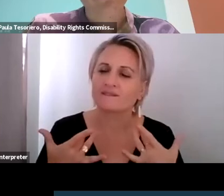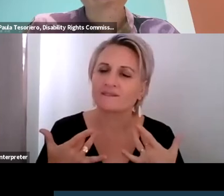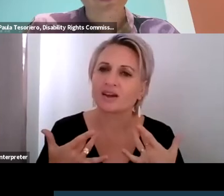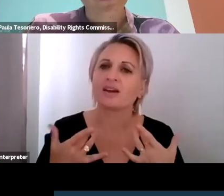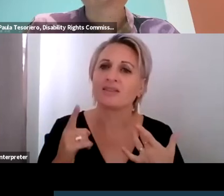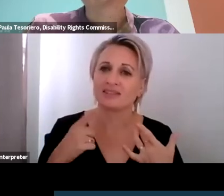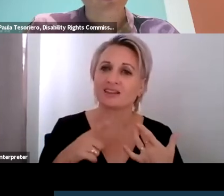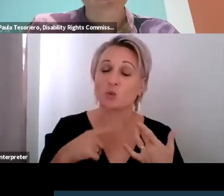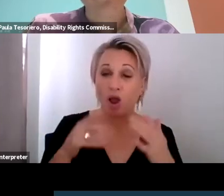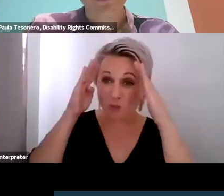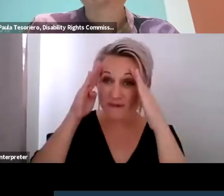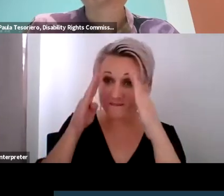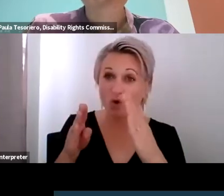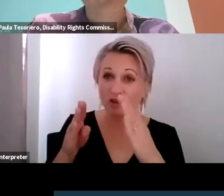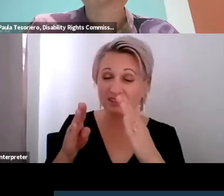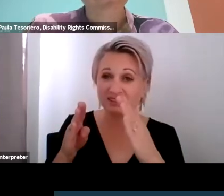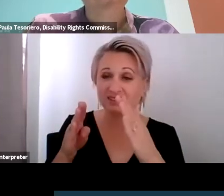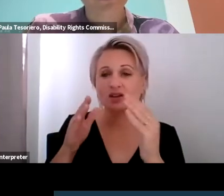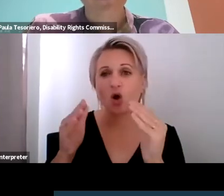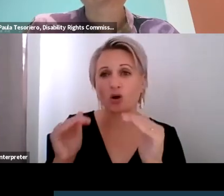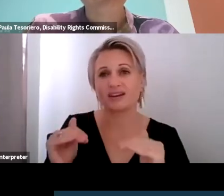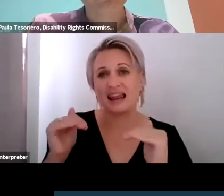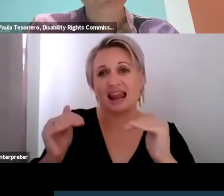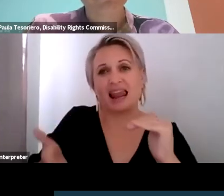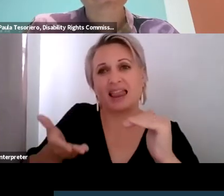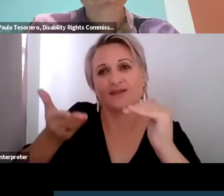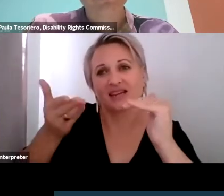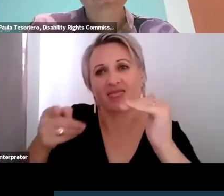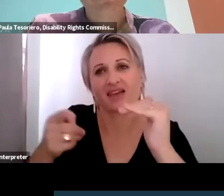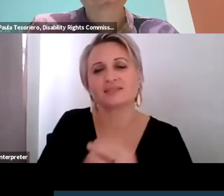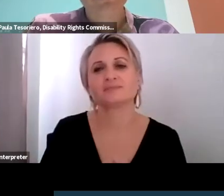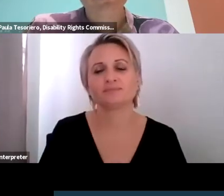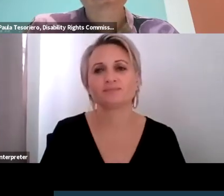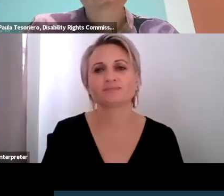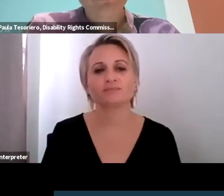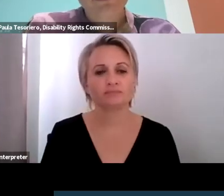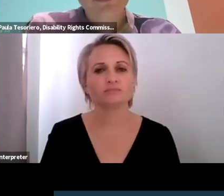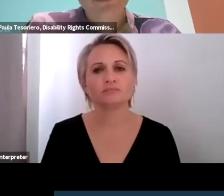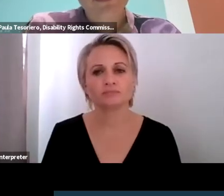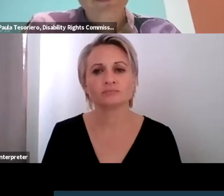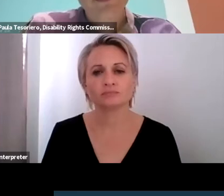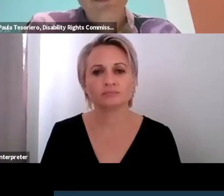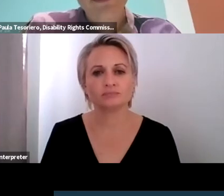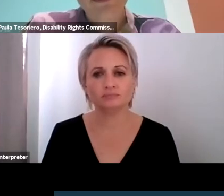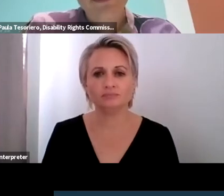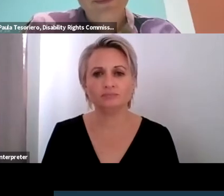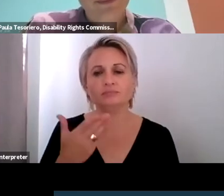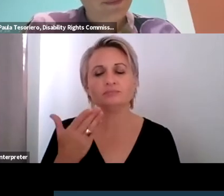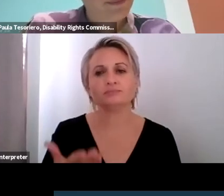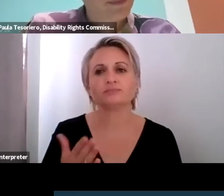concentrate on lifting that. Martin, this point about